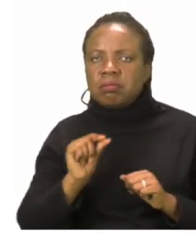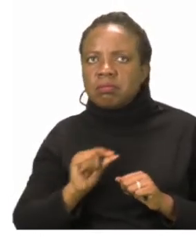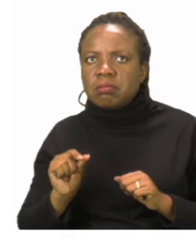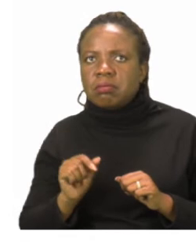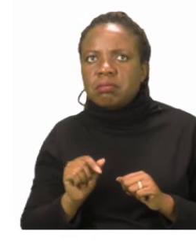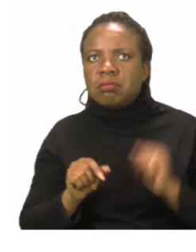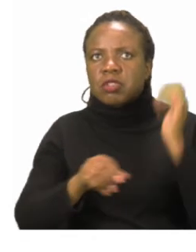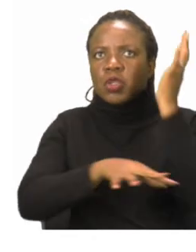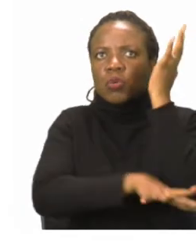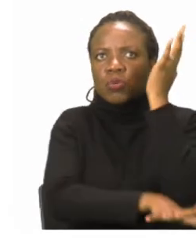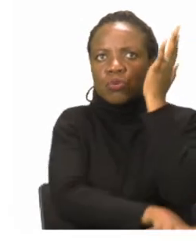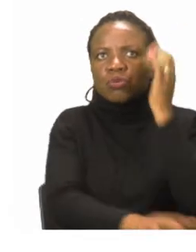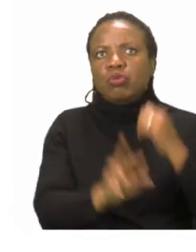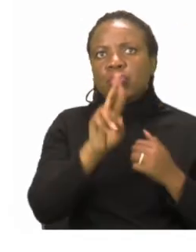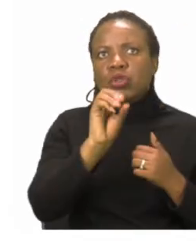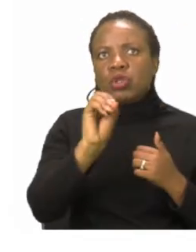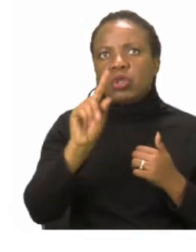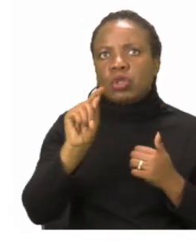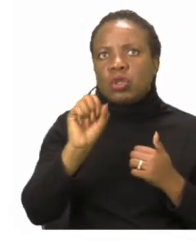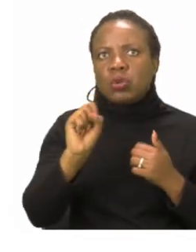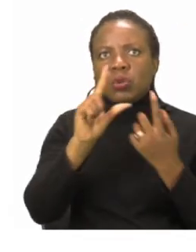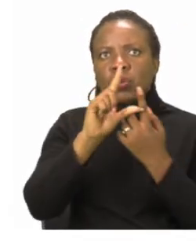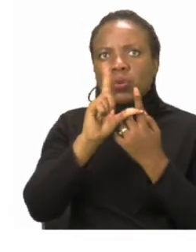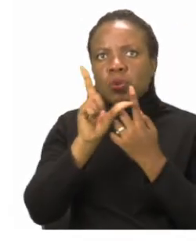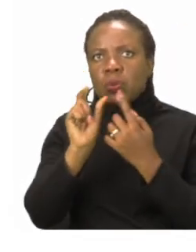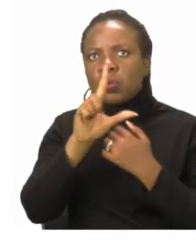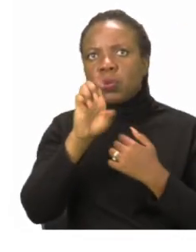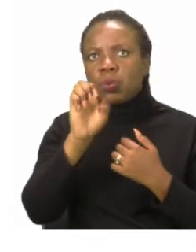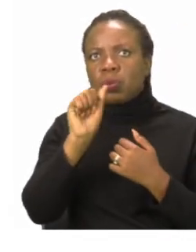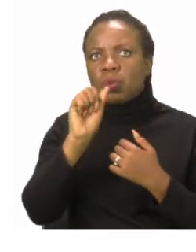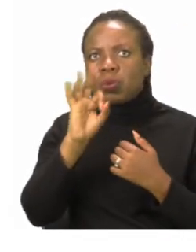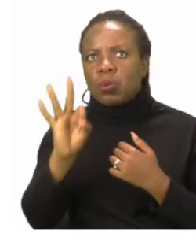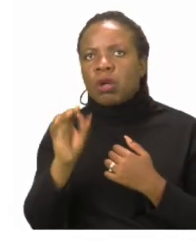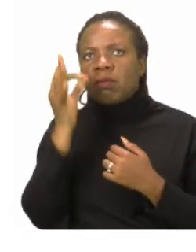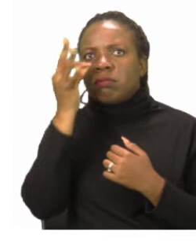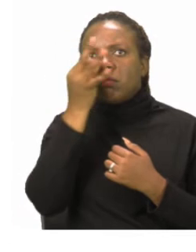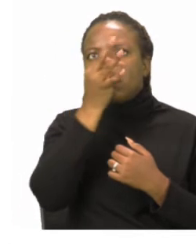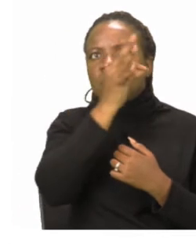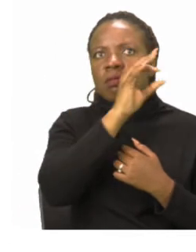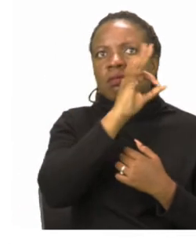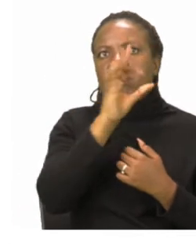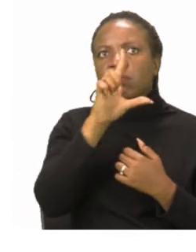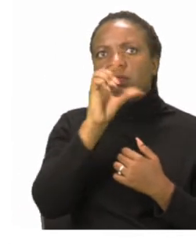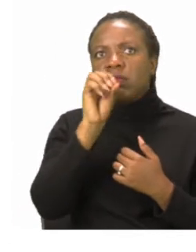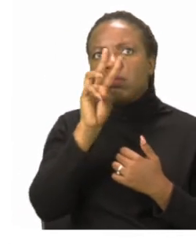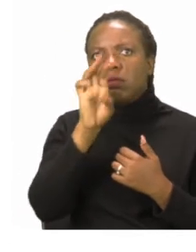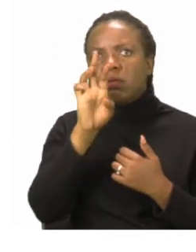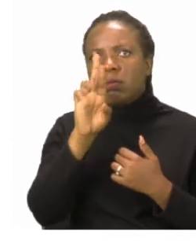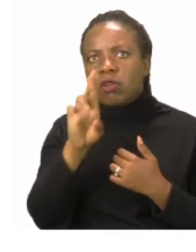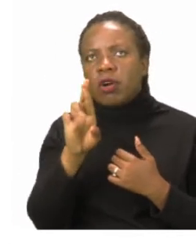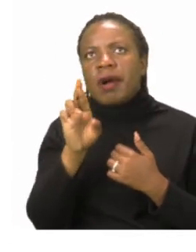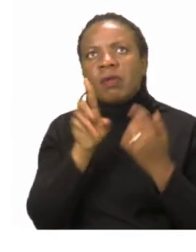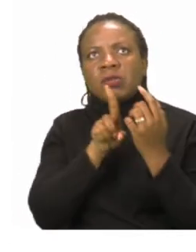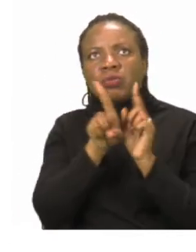It's roots, leaf, flower, and stem. So you have to